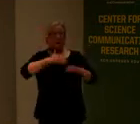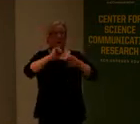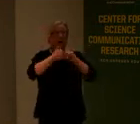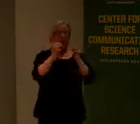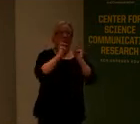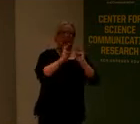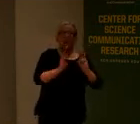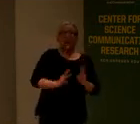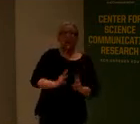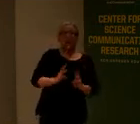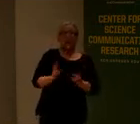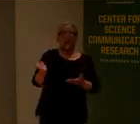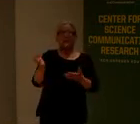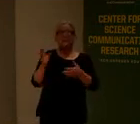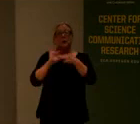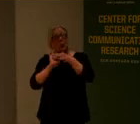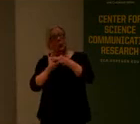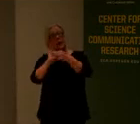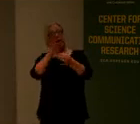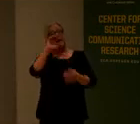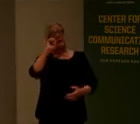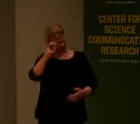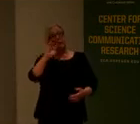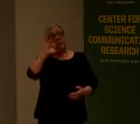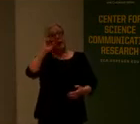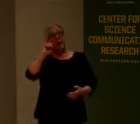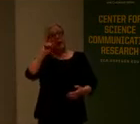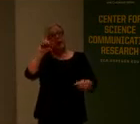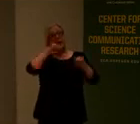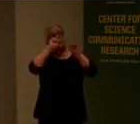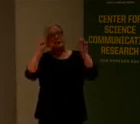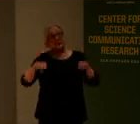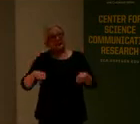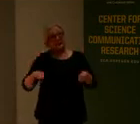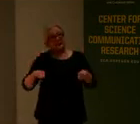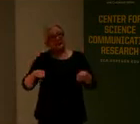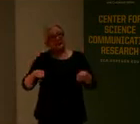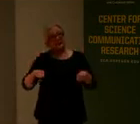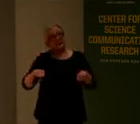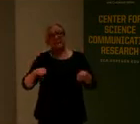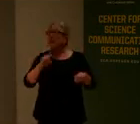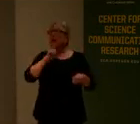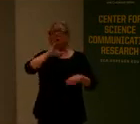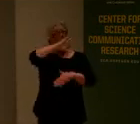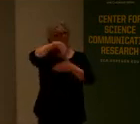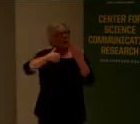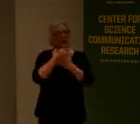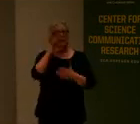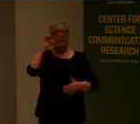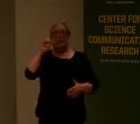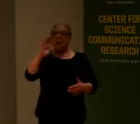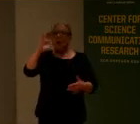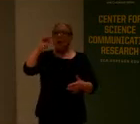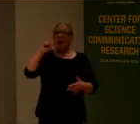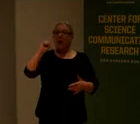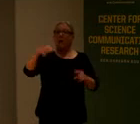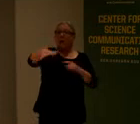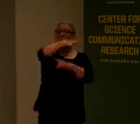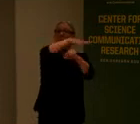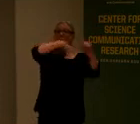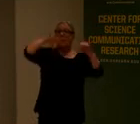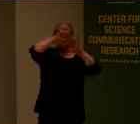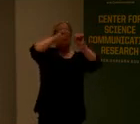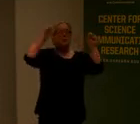of a ecosystem, okay? The whole ecosystem actually is in chaos. And the chaos not just made by